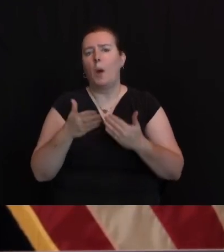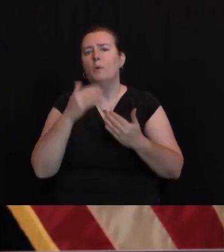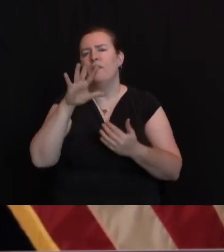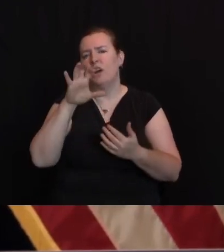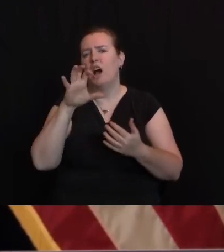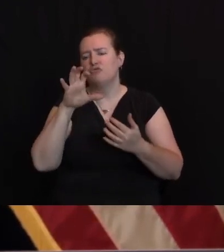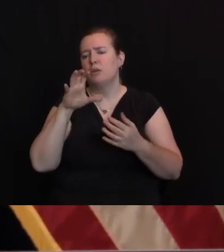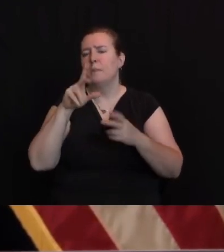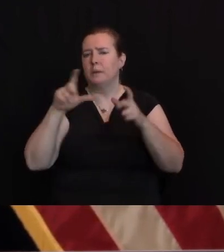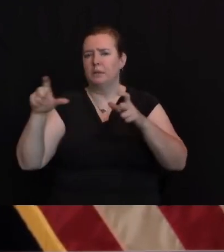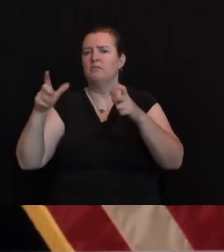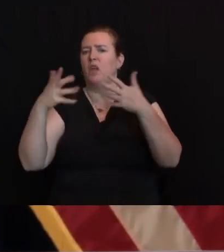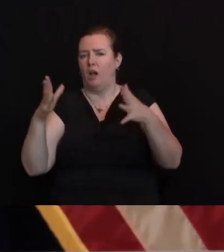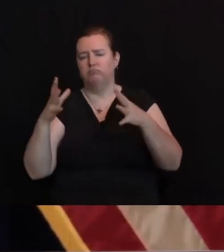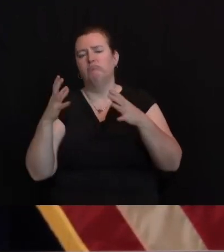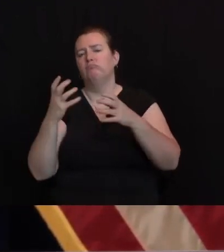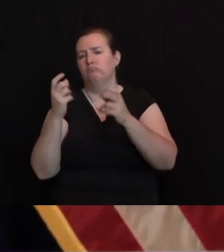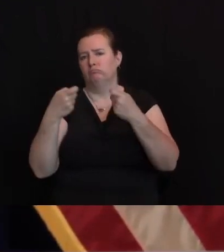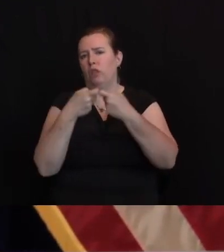Regionally,